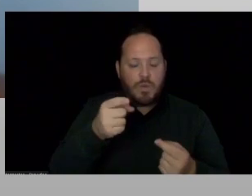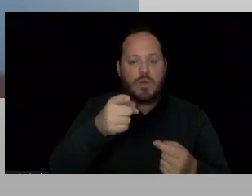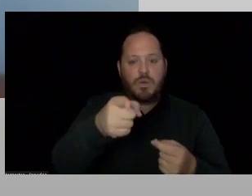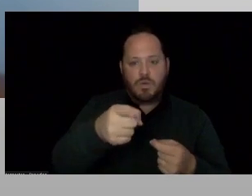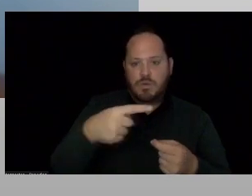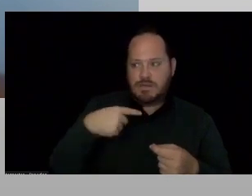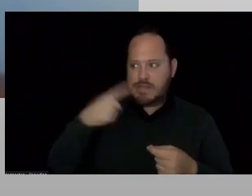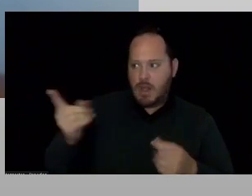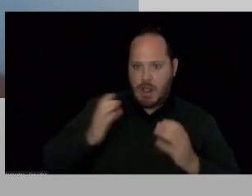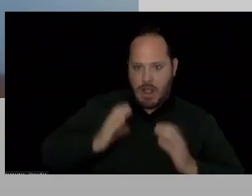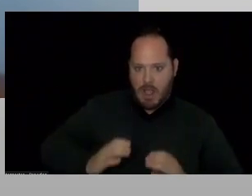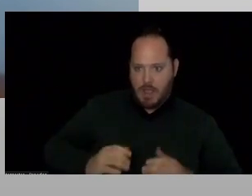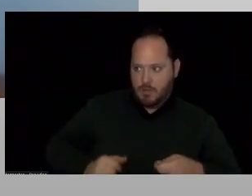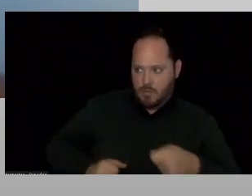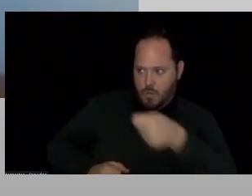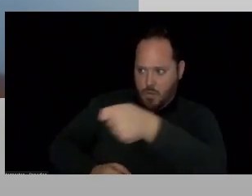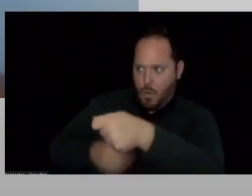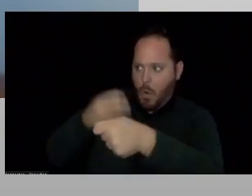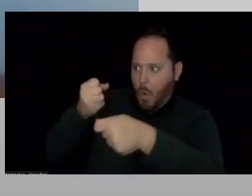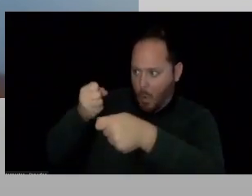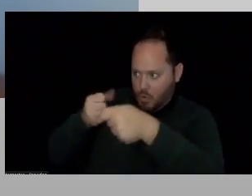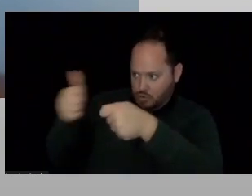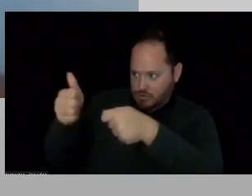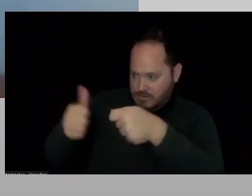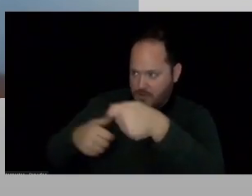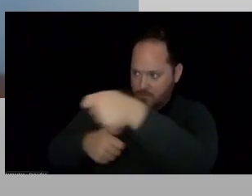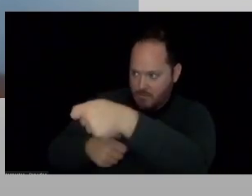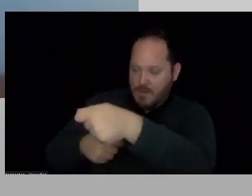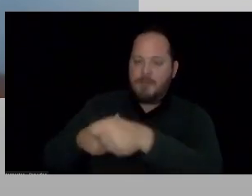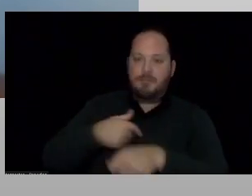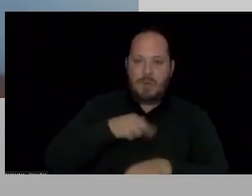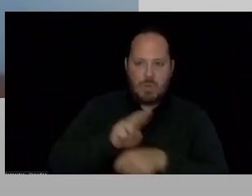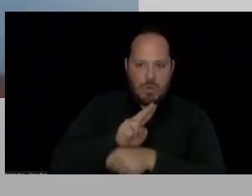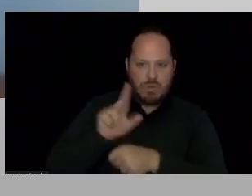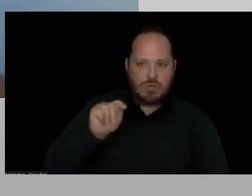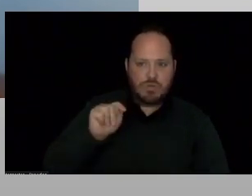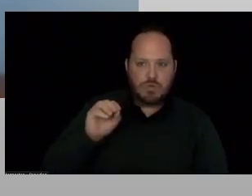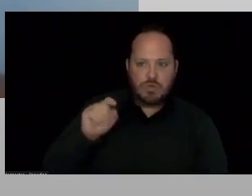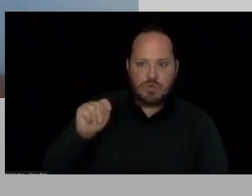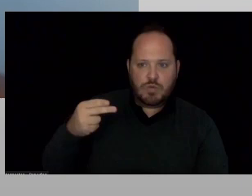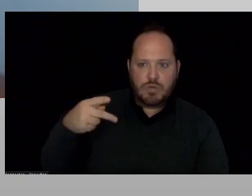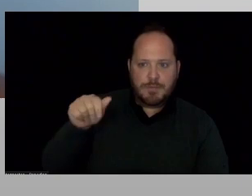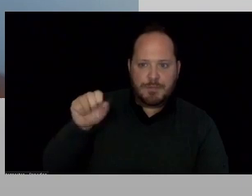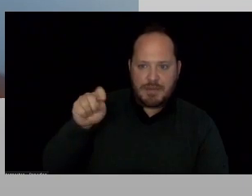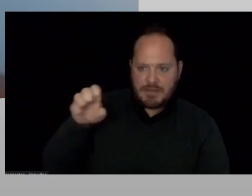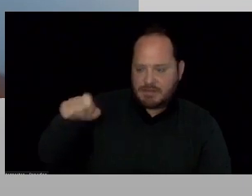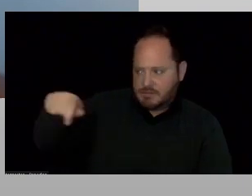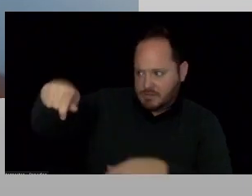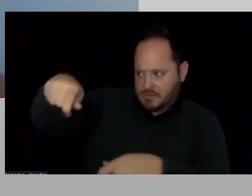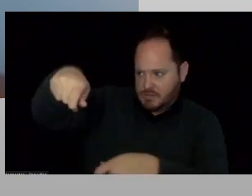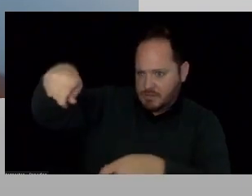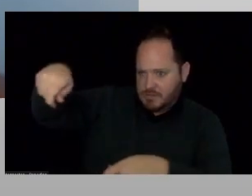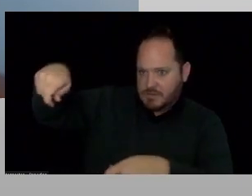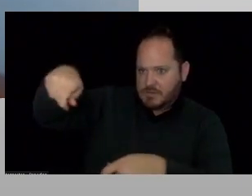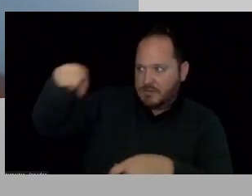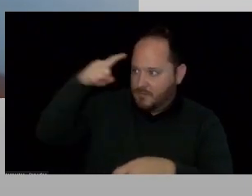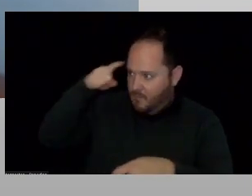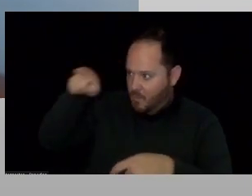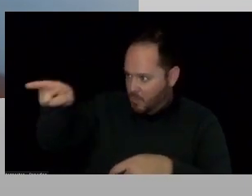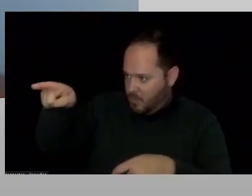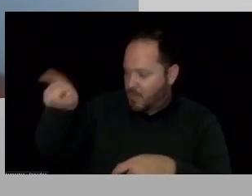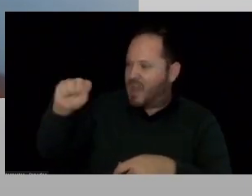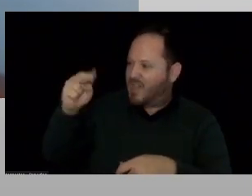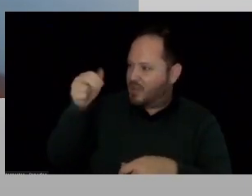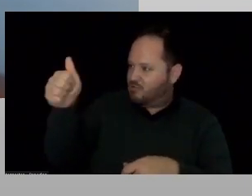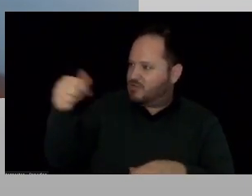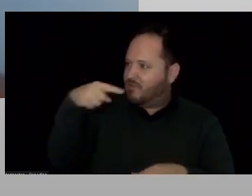through toothbrushing rather than doing it yourself. If you're in a situation where you have to be face to face with a client, turn your